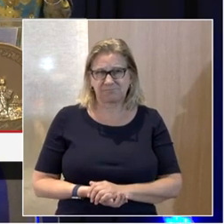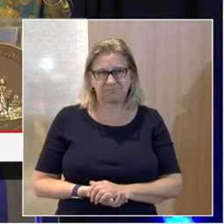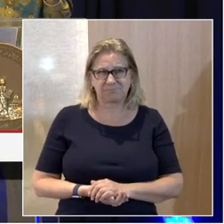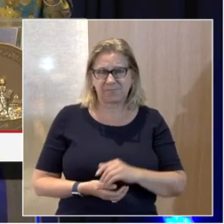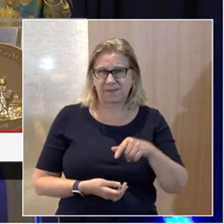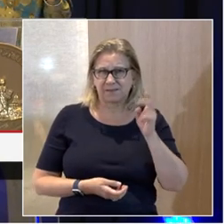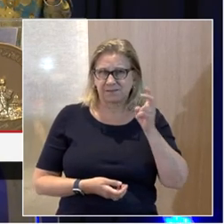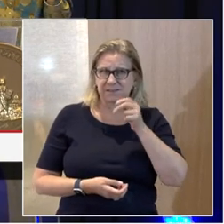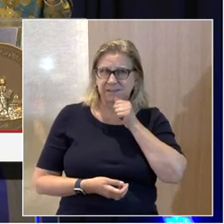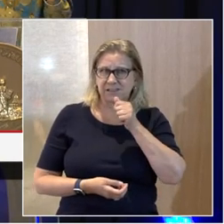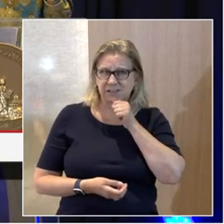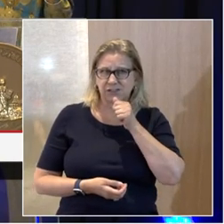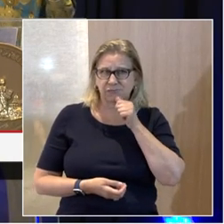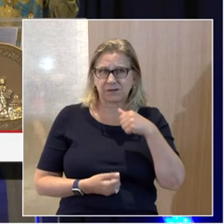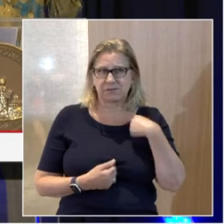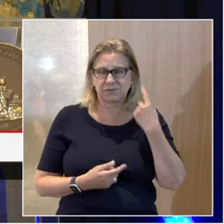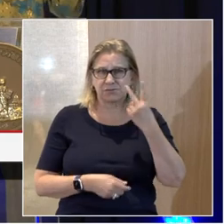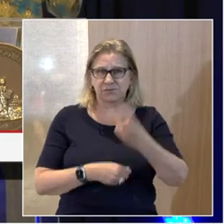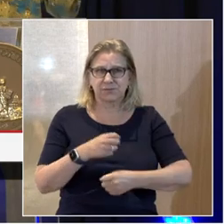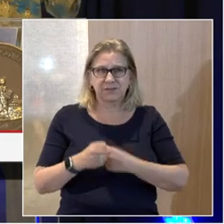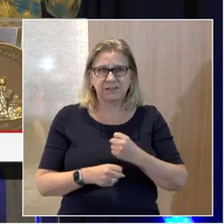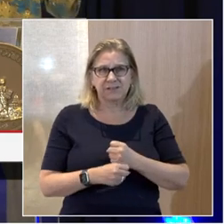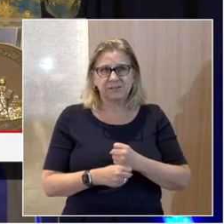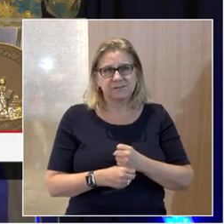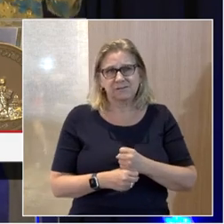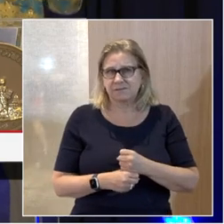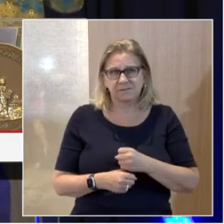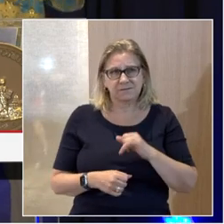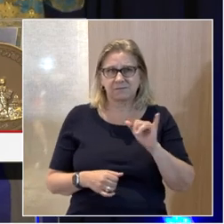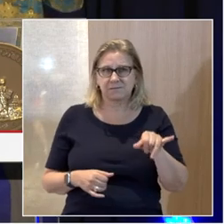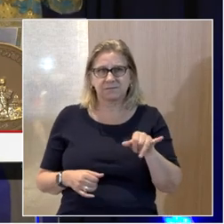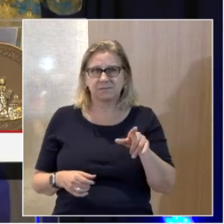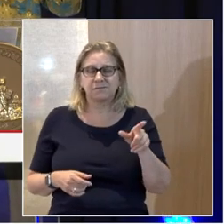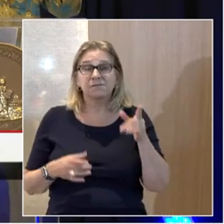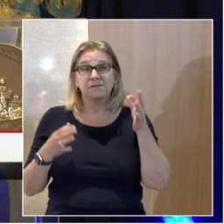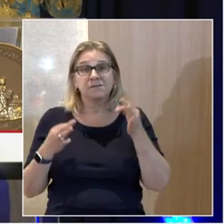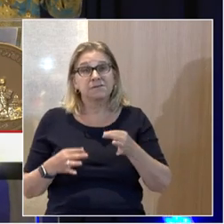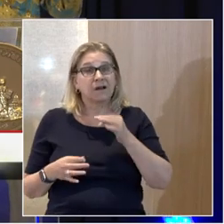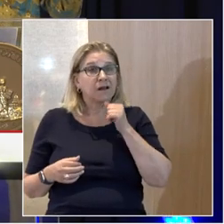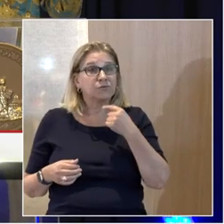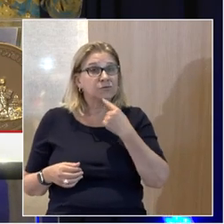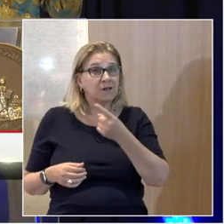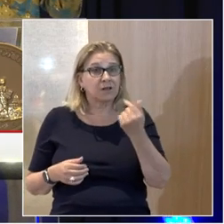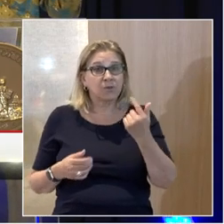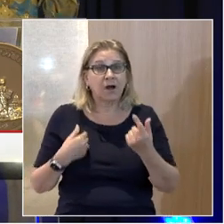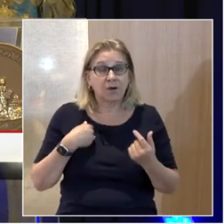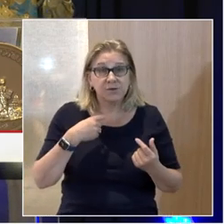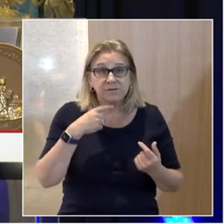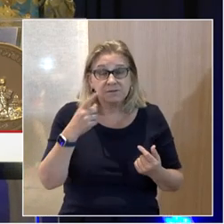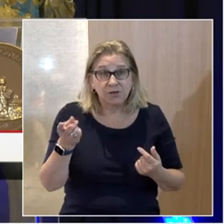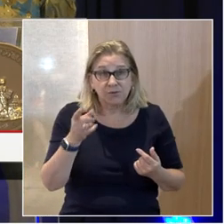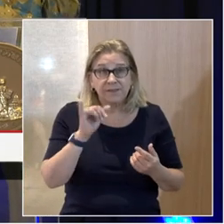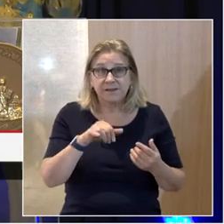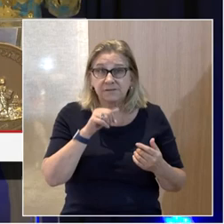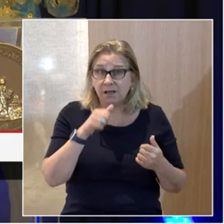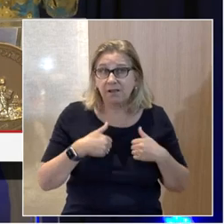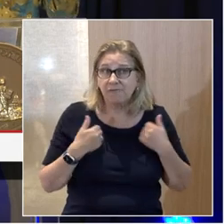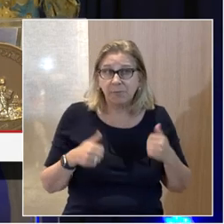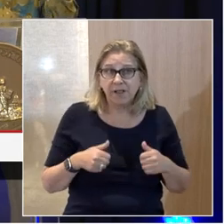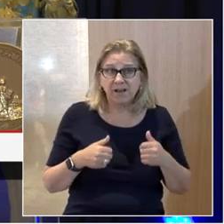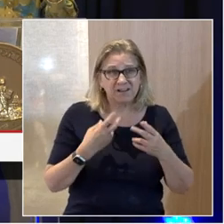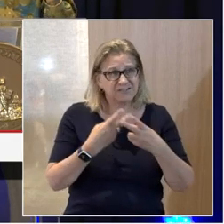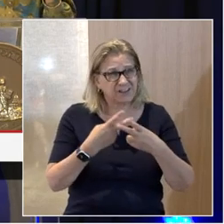for 2 years, and they chose not to tell anyone. Okay. So I will tell you what is not livable is putting that jail in